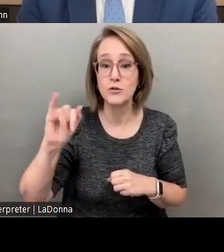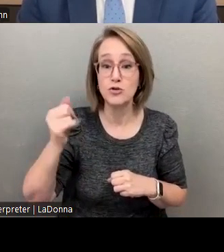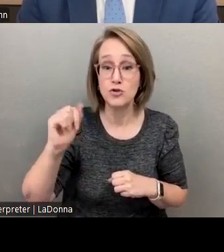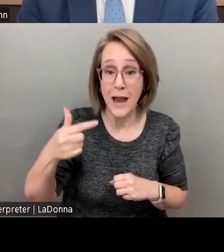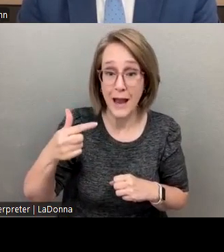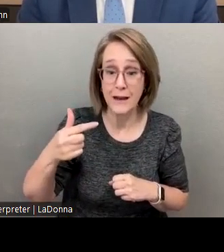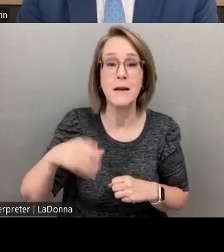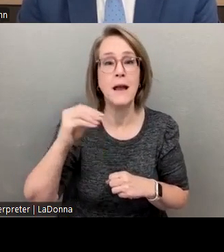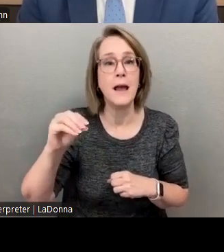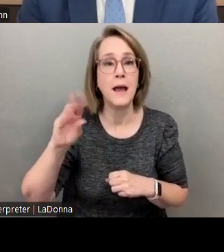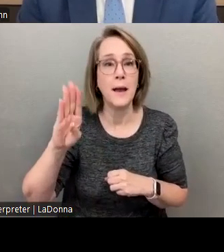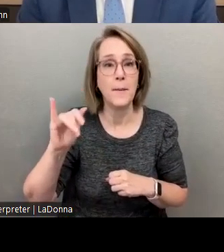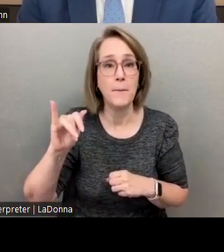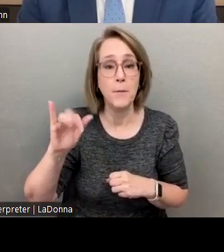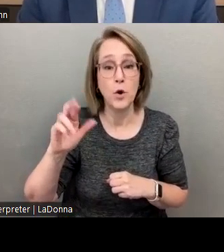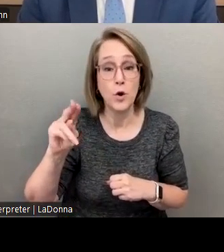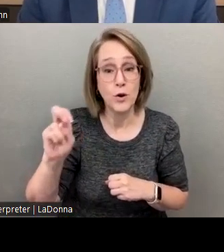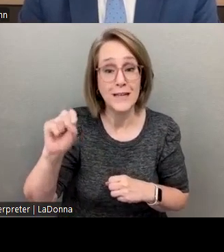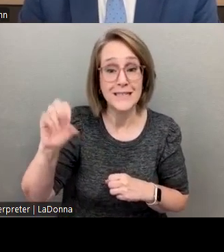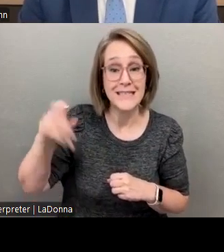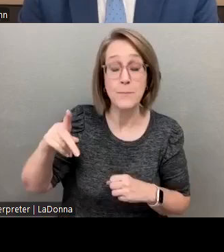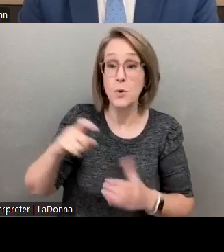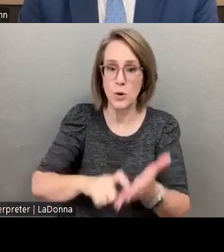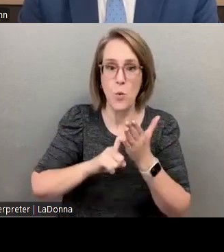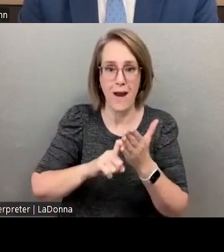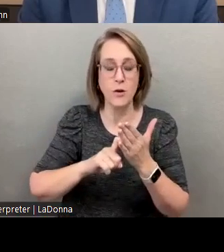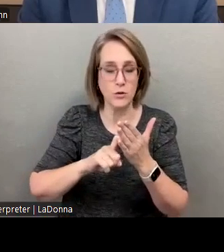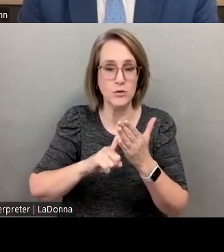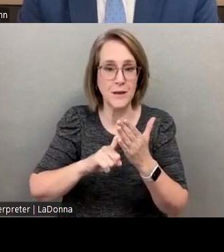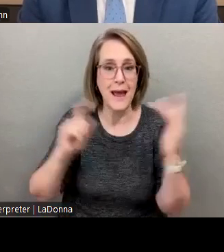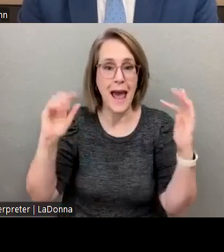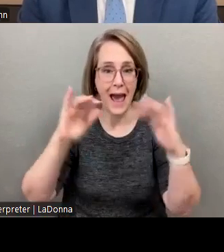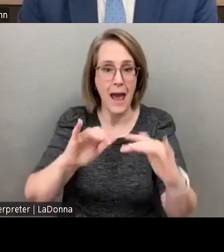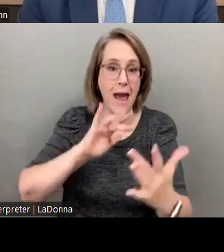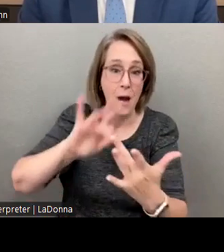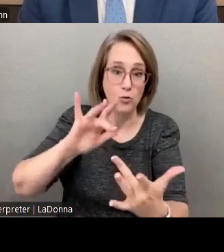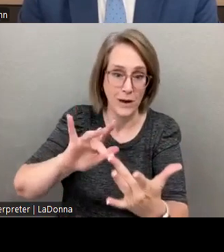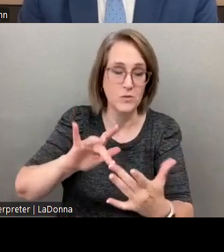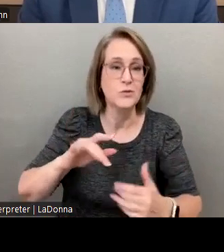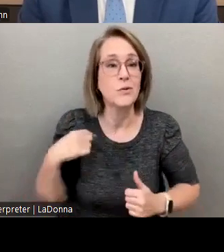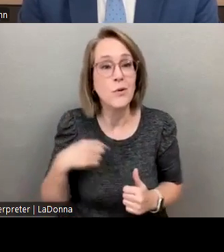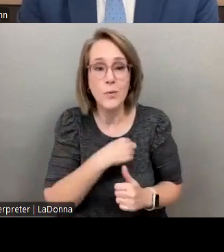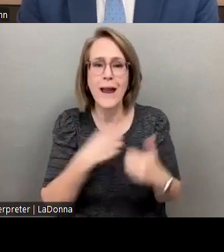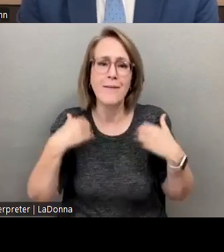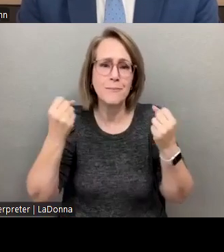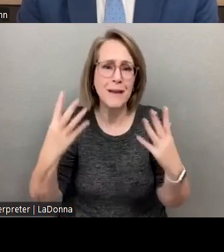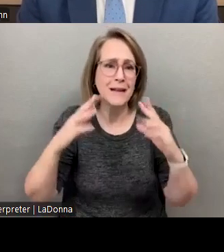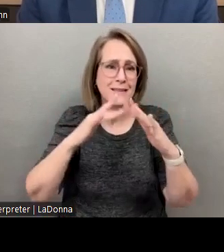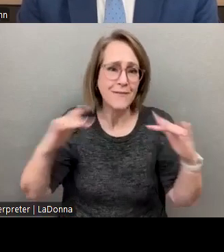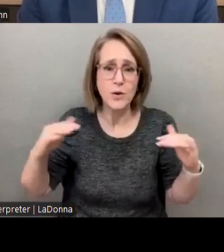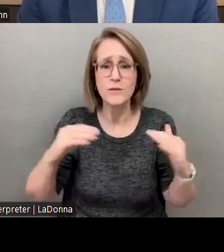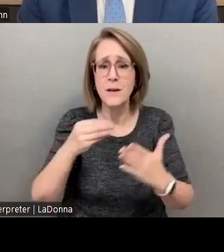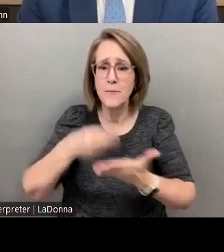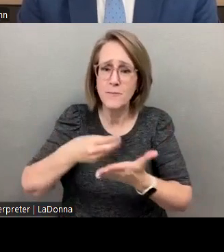us to engage in outreach, and we have very diverse, in most cases, funding boards in our states to identify